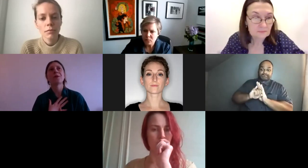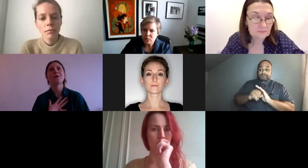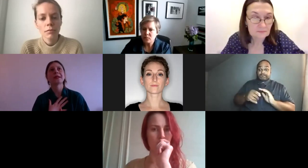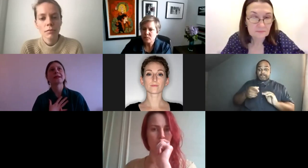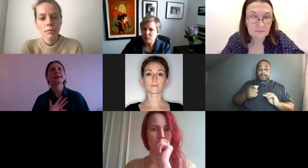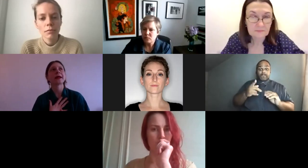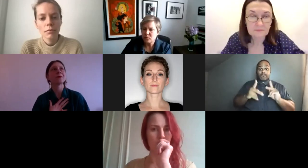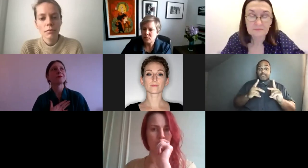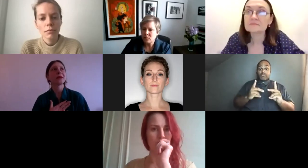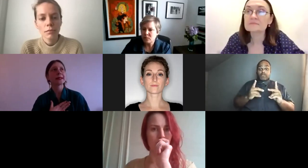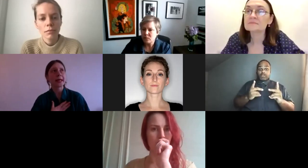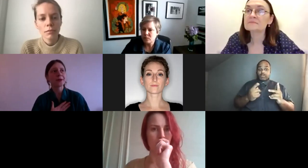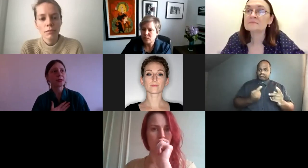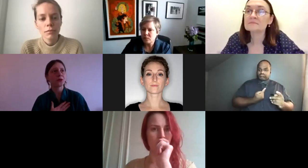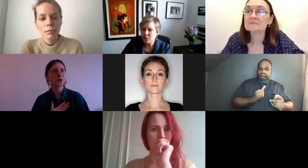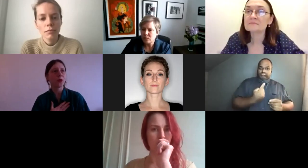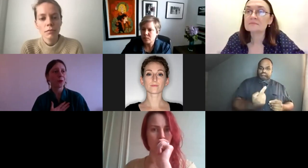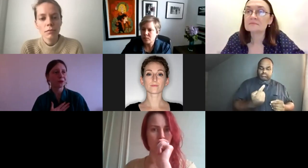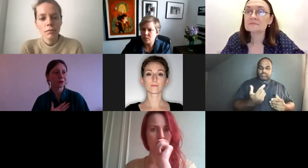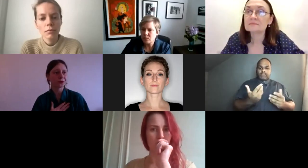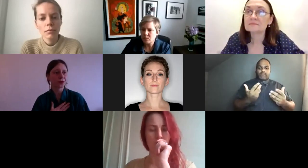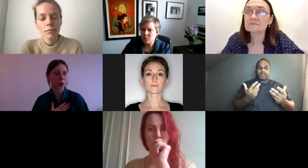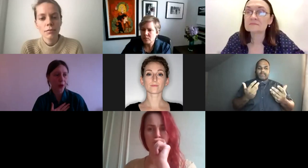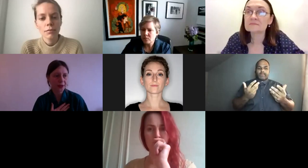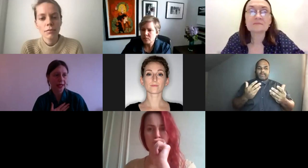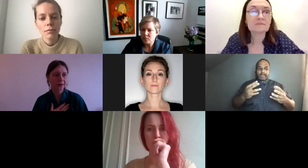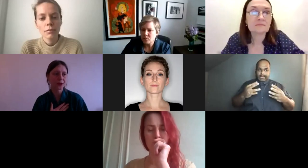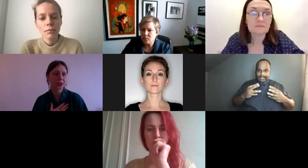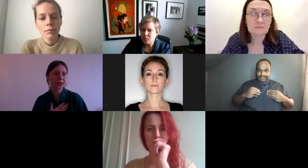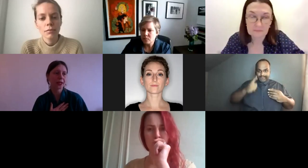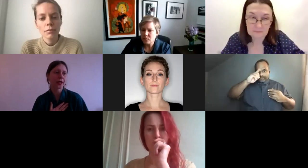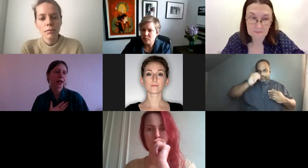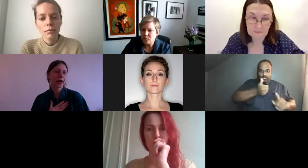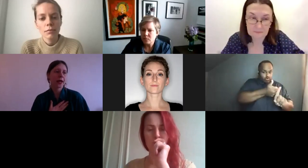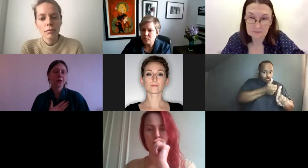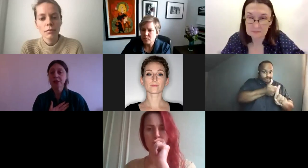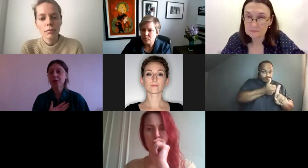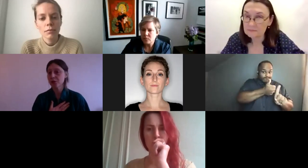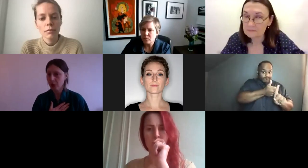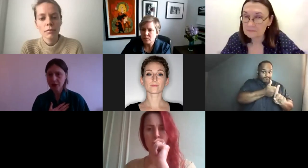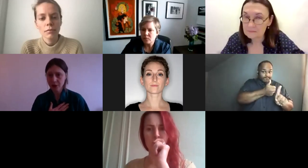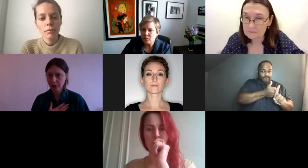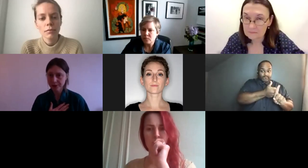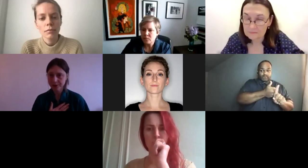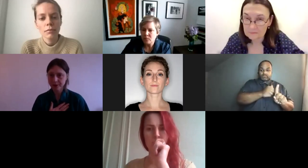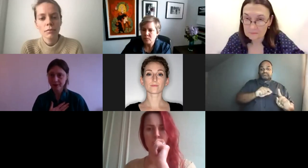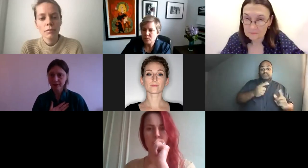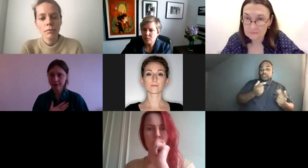for this accepting for herself, she went to